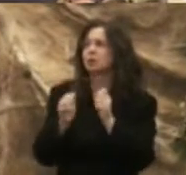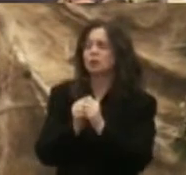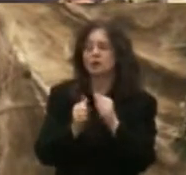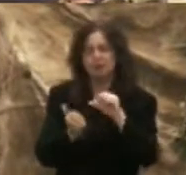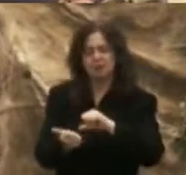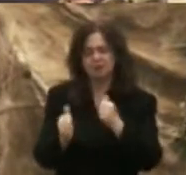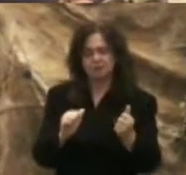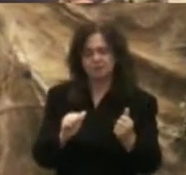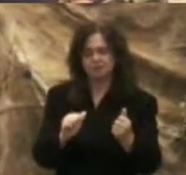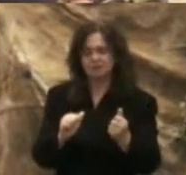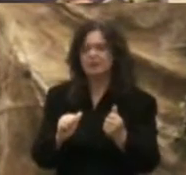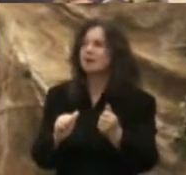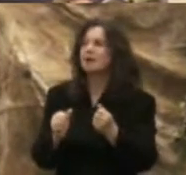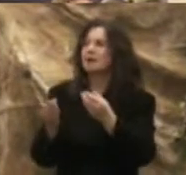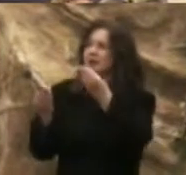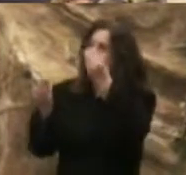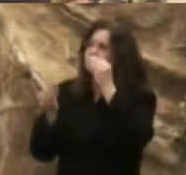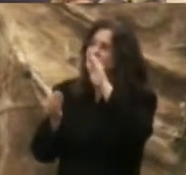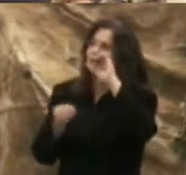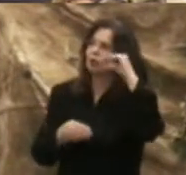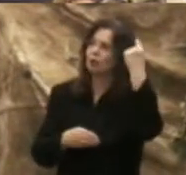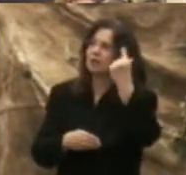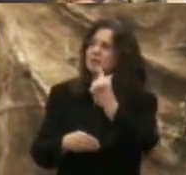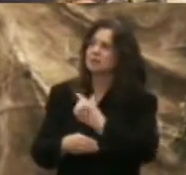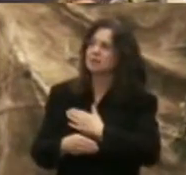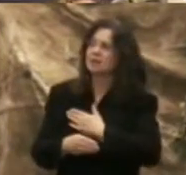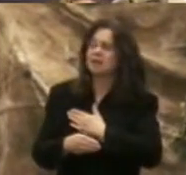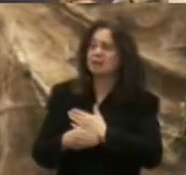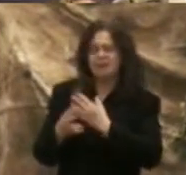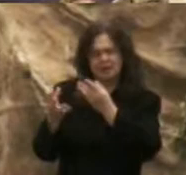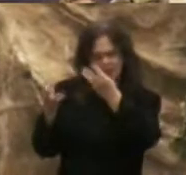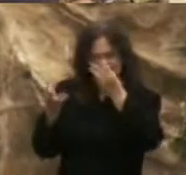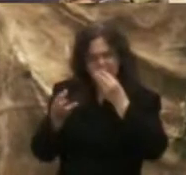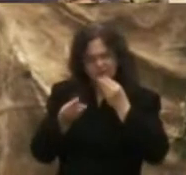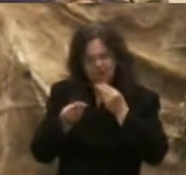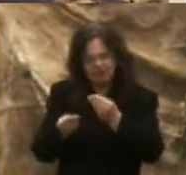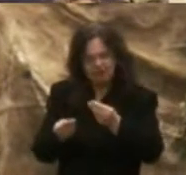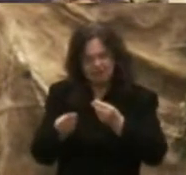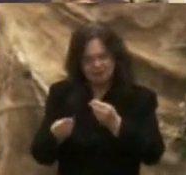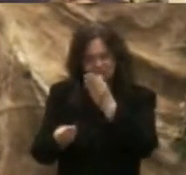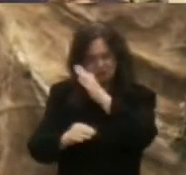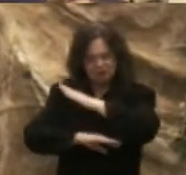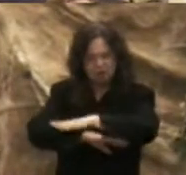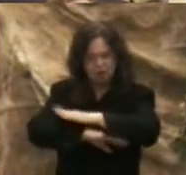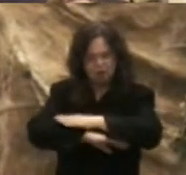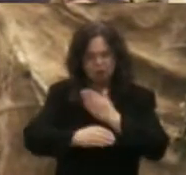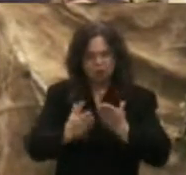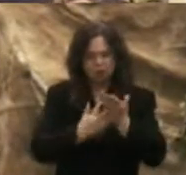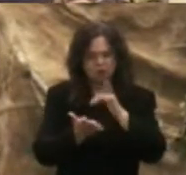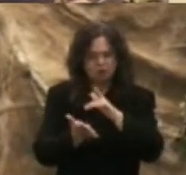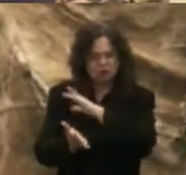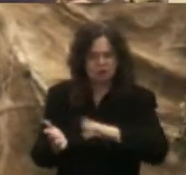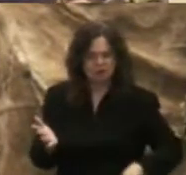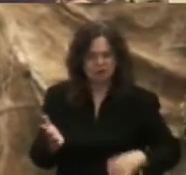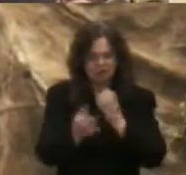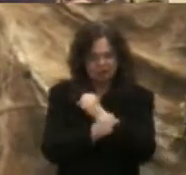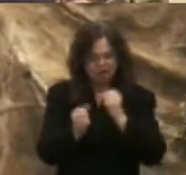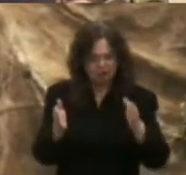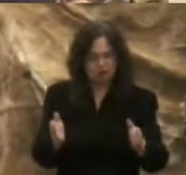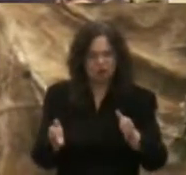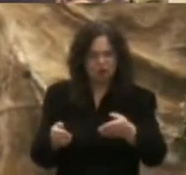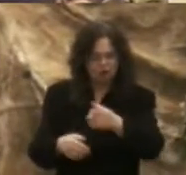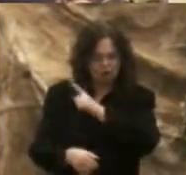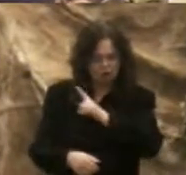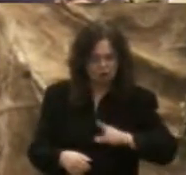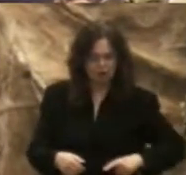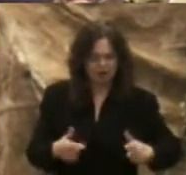clothe us with garments of your grace and feed us at the table of your love through Jesus Christ, our Savior and Lord, who